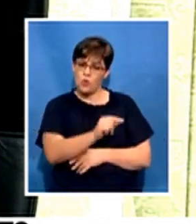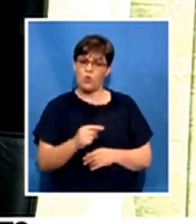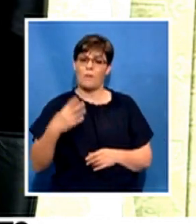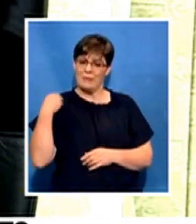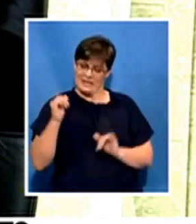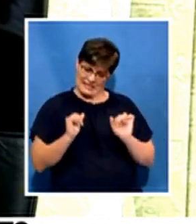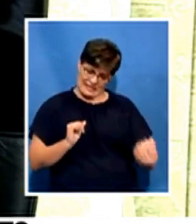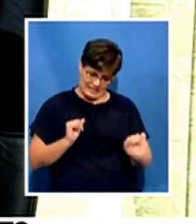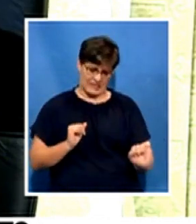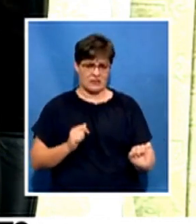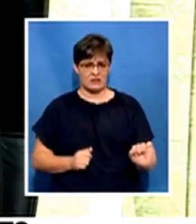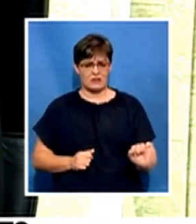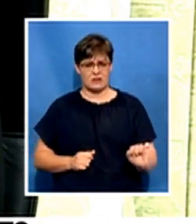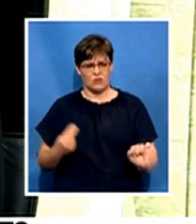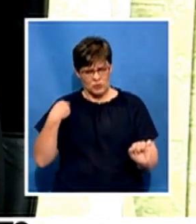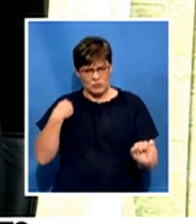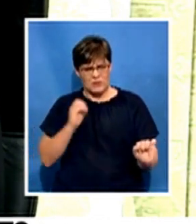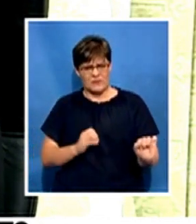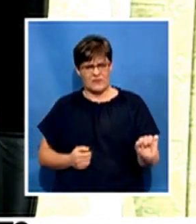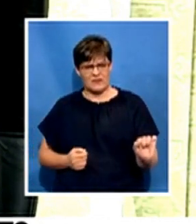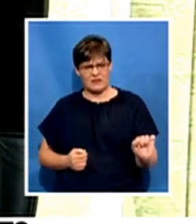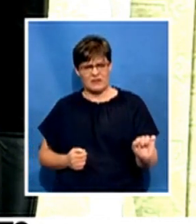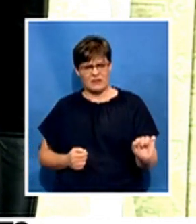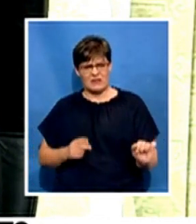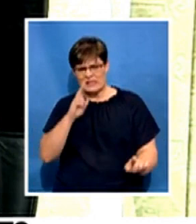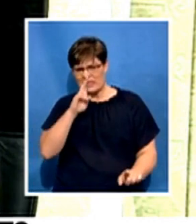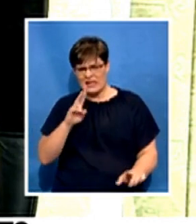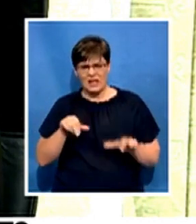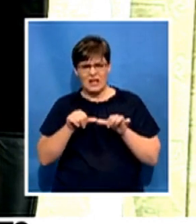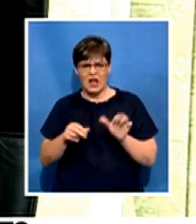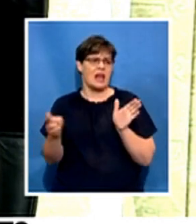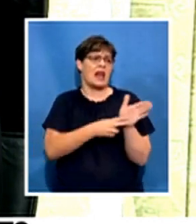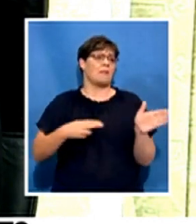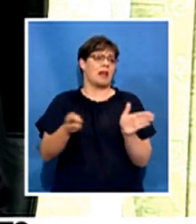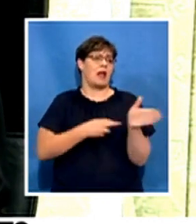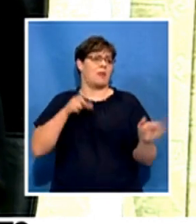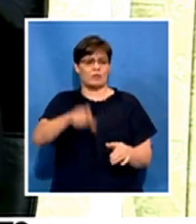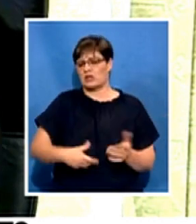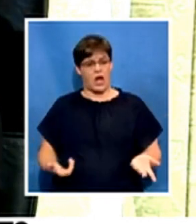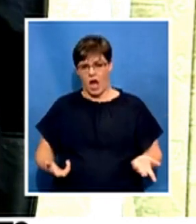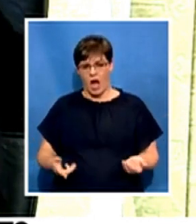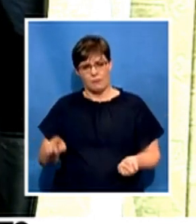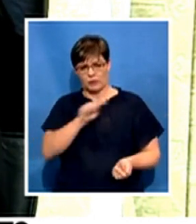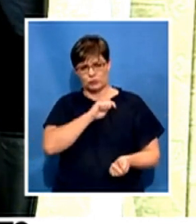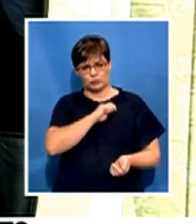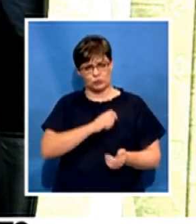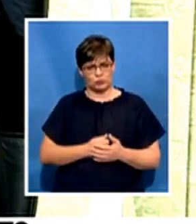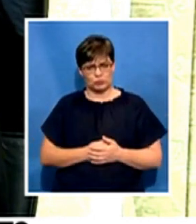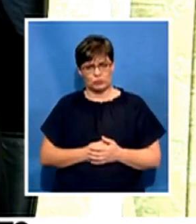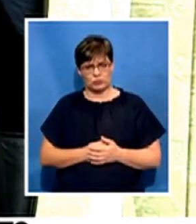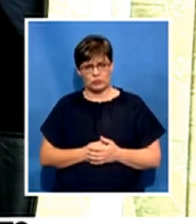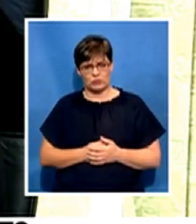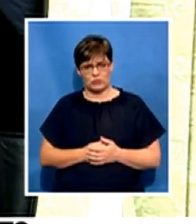You see, we don't want to continue labeling people here. But really, we continue to raise our